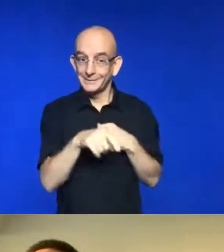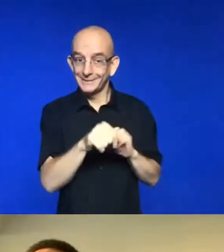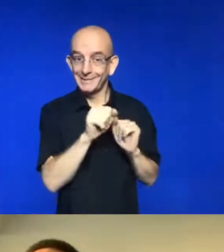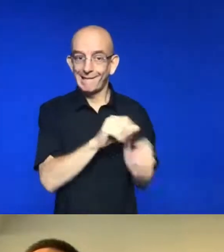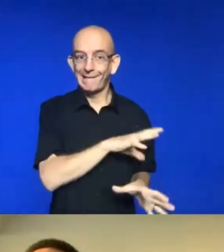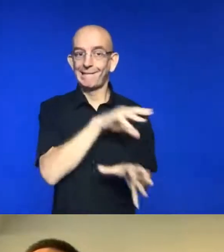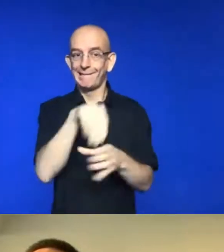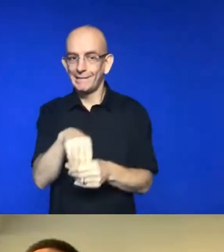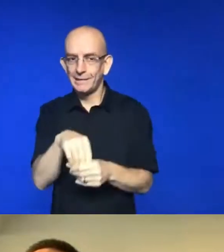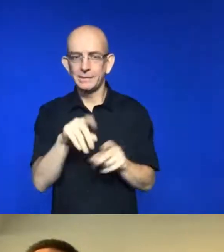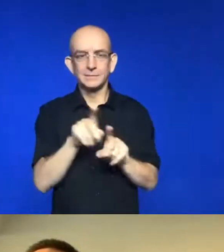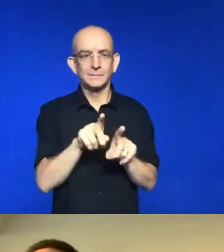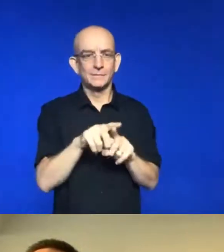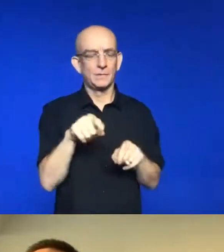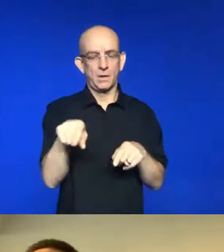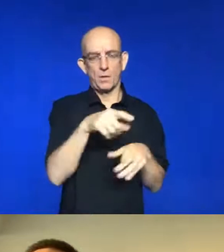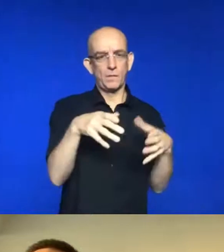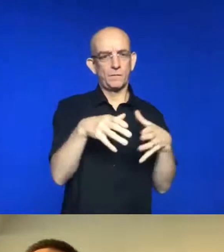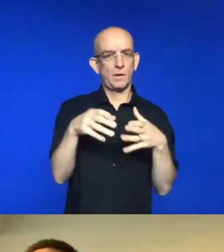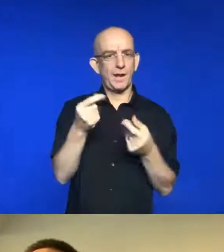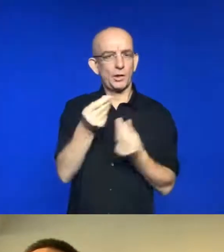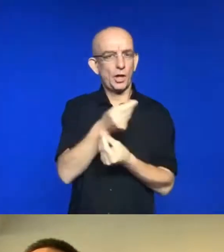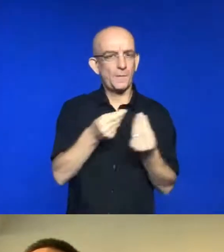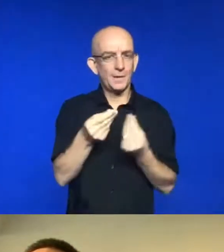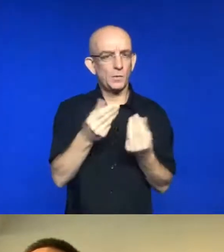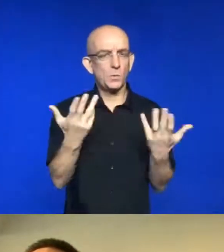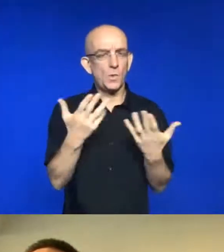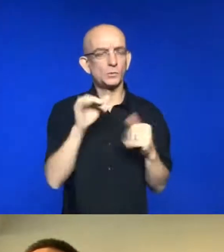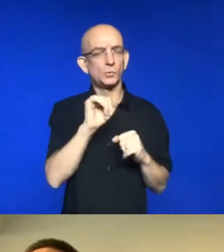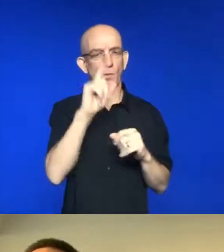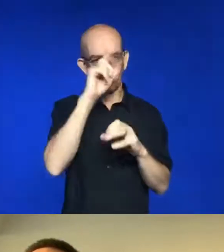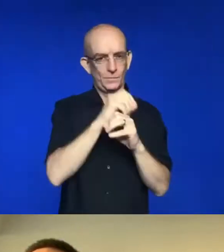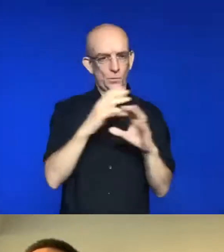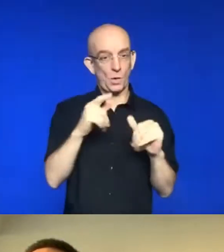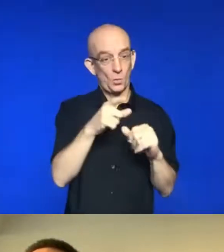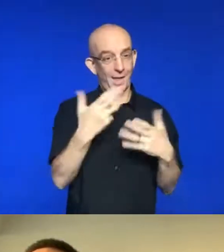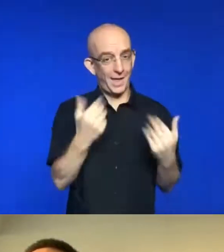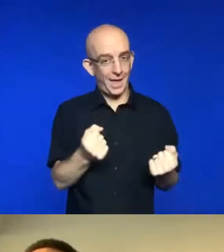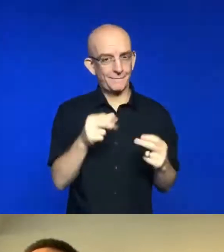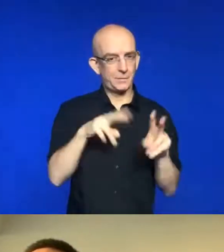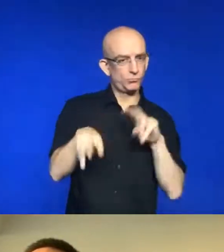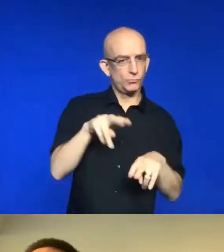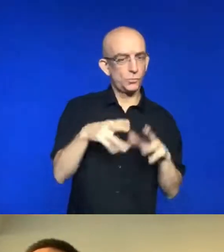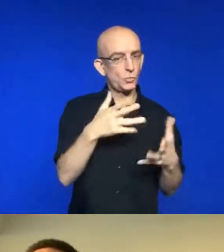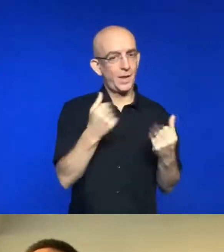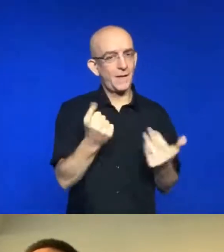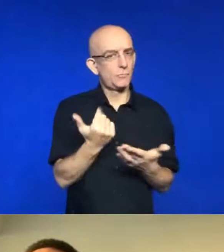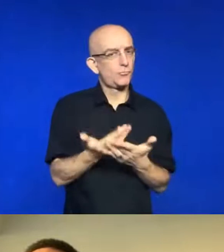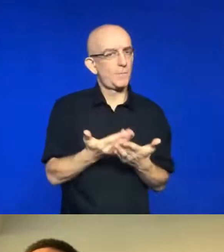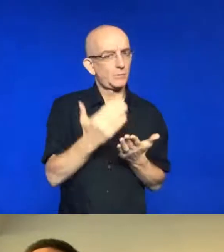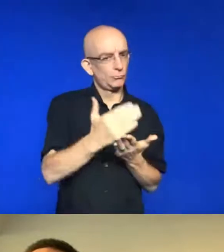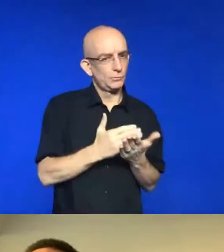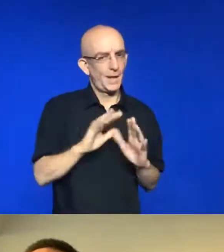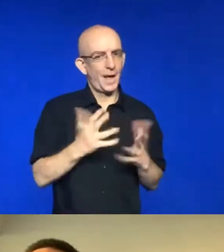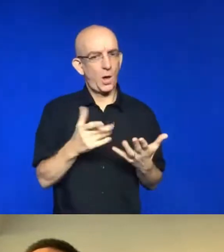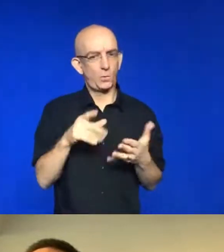your view? What is your opinion or recommendations around how to deal with those people with disabilities who are part of the